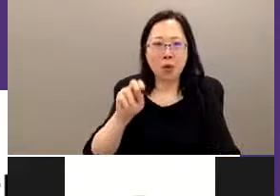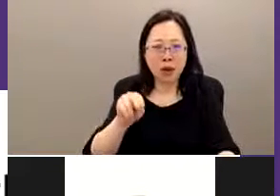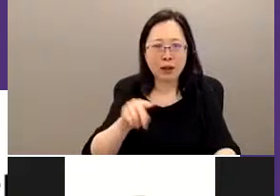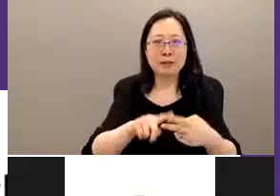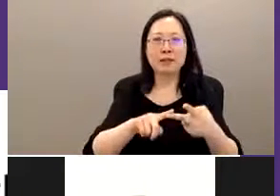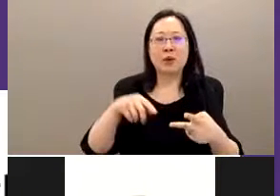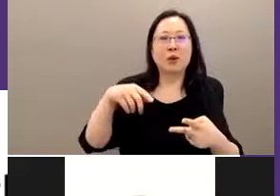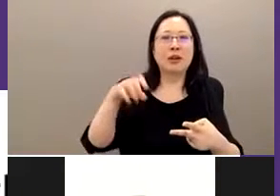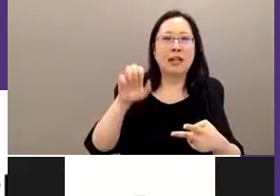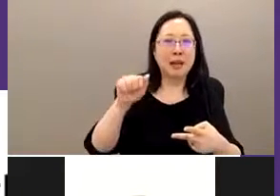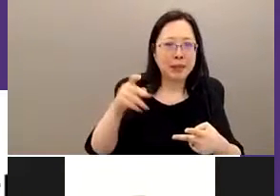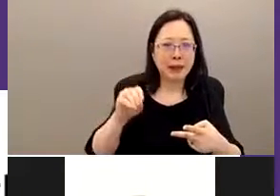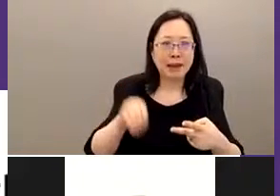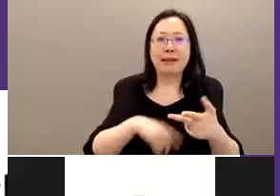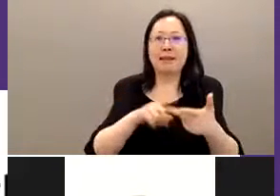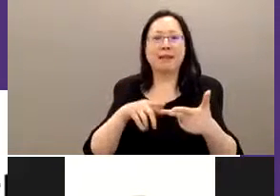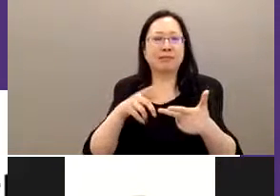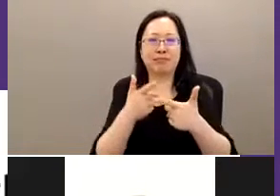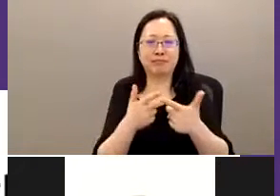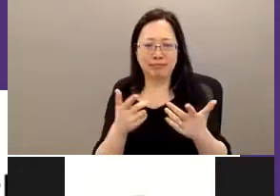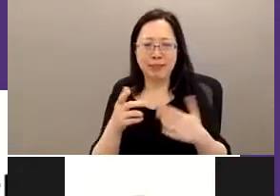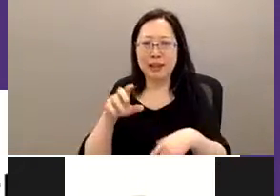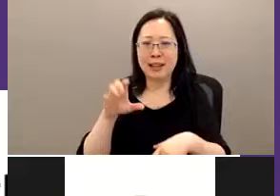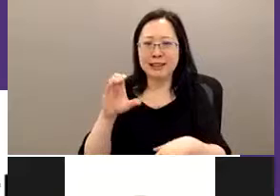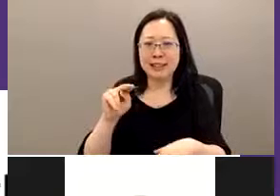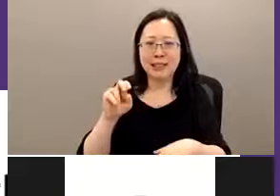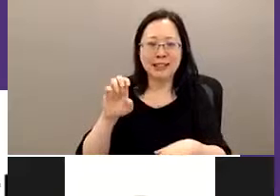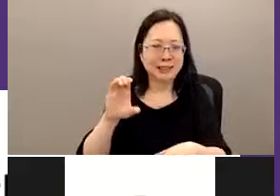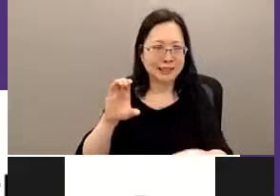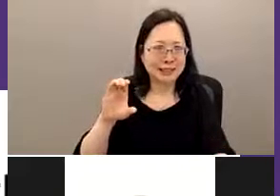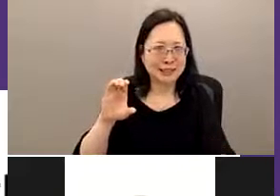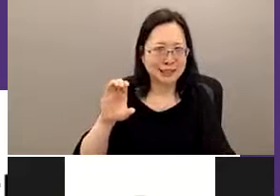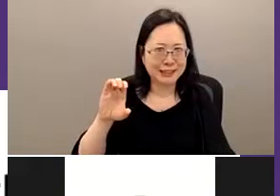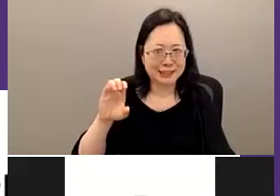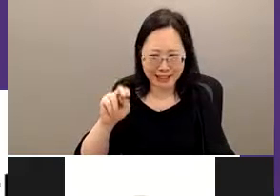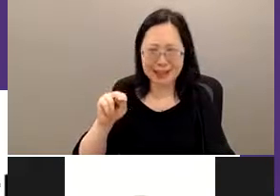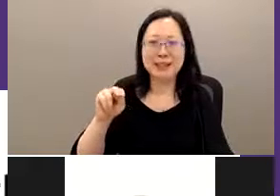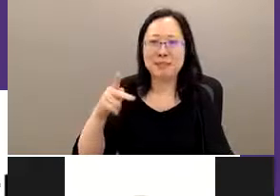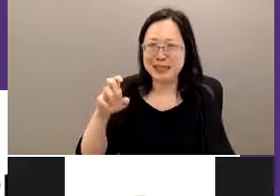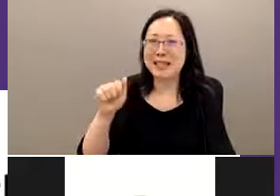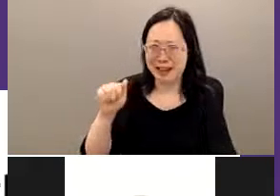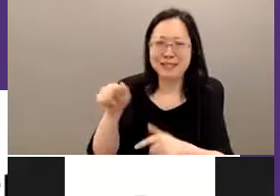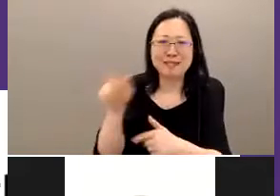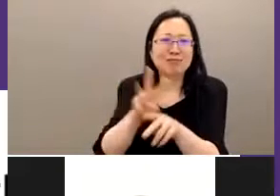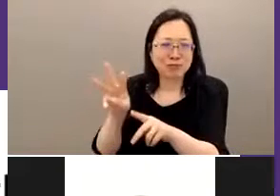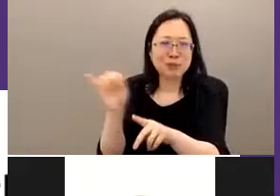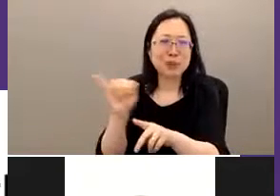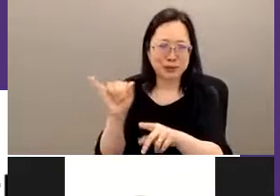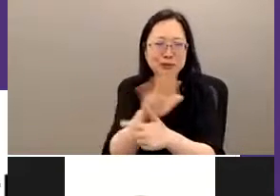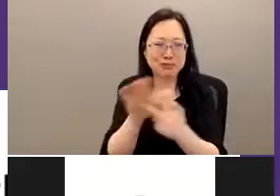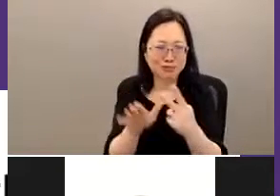see it again under our projects page. It's right there, and you'll see that same front video. And our website